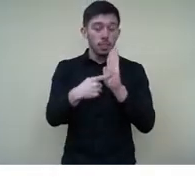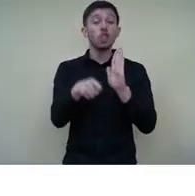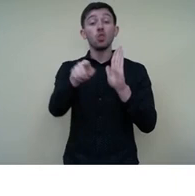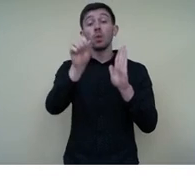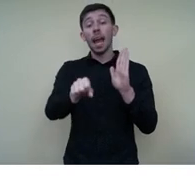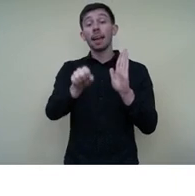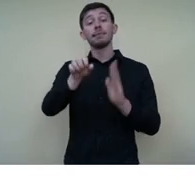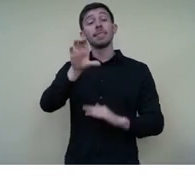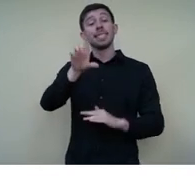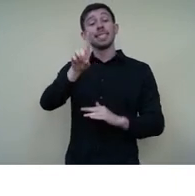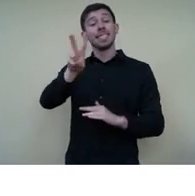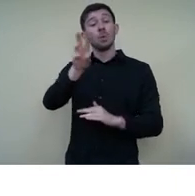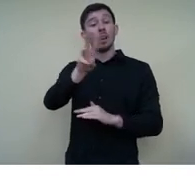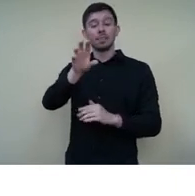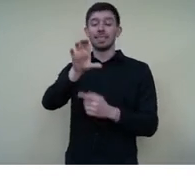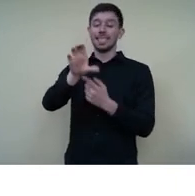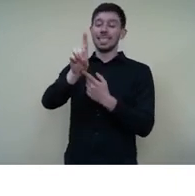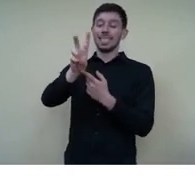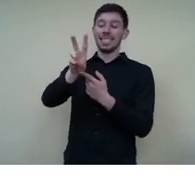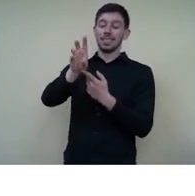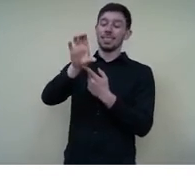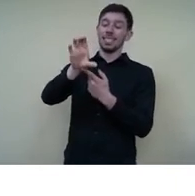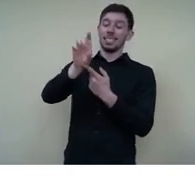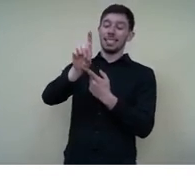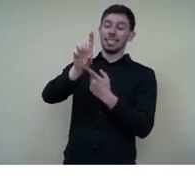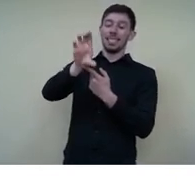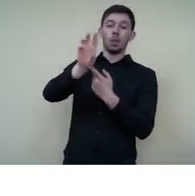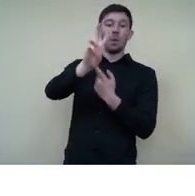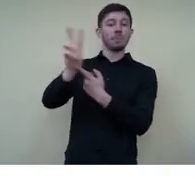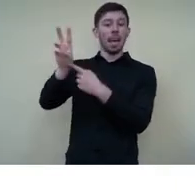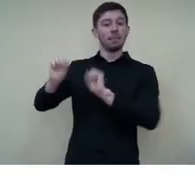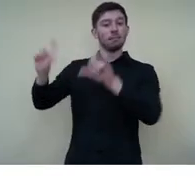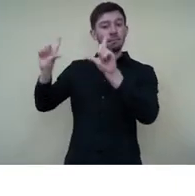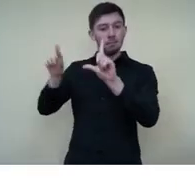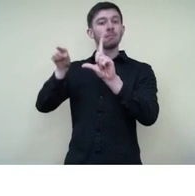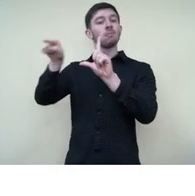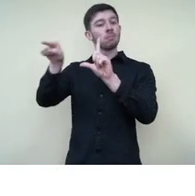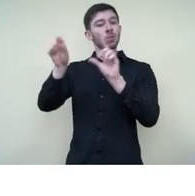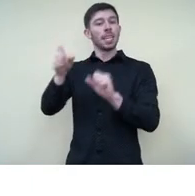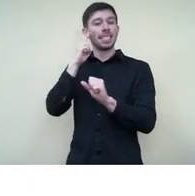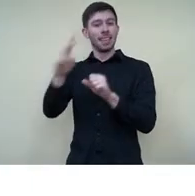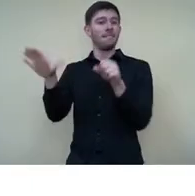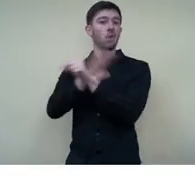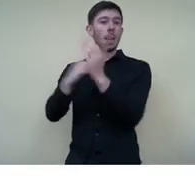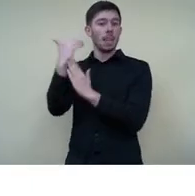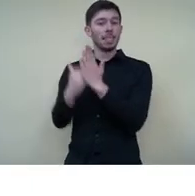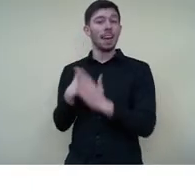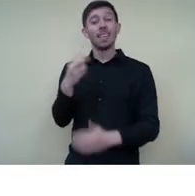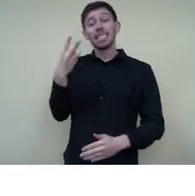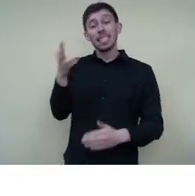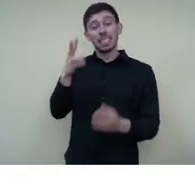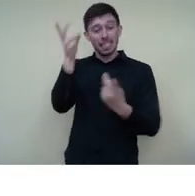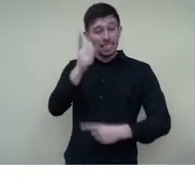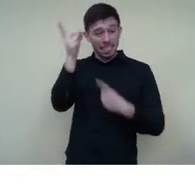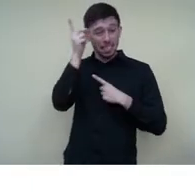onto the CDC's website and actually look at this. So for diseases that you almost forgot about thanks to vaccines, there are 16 diseases that are